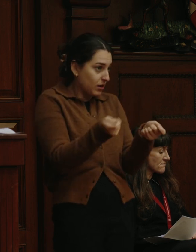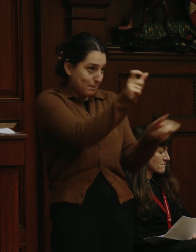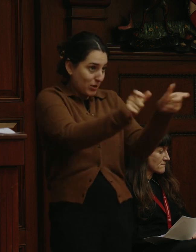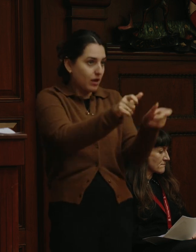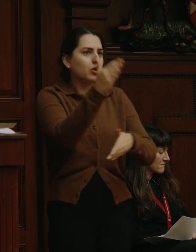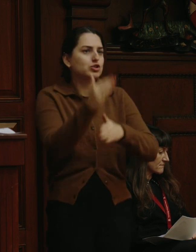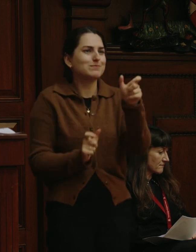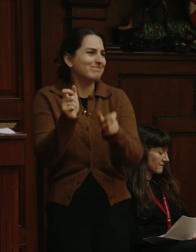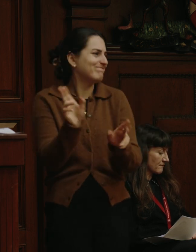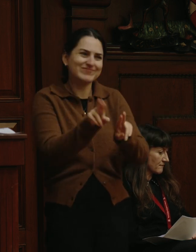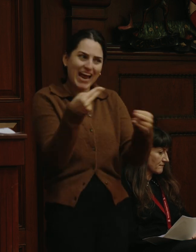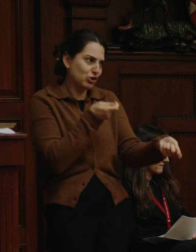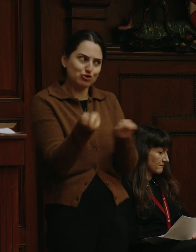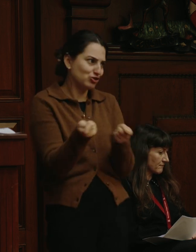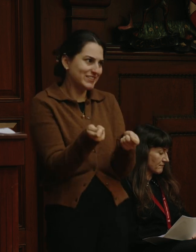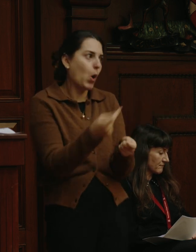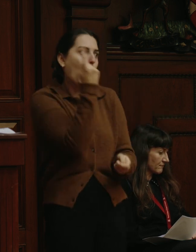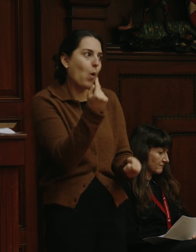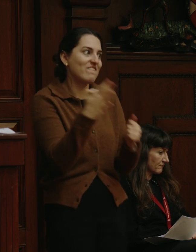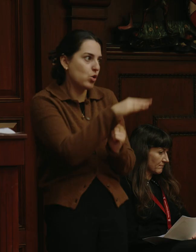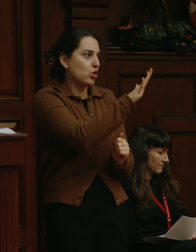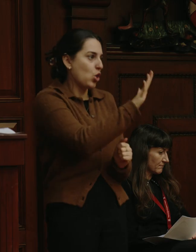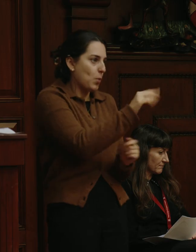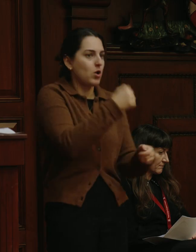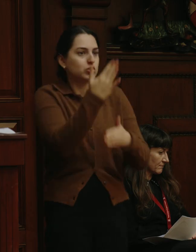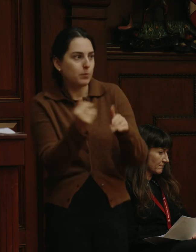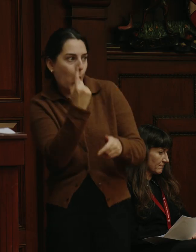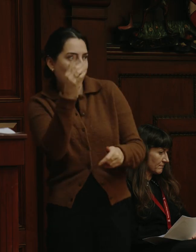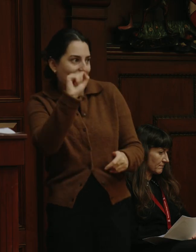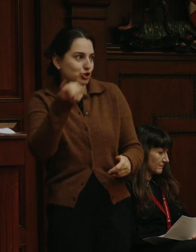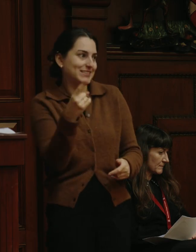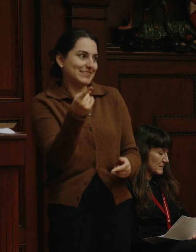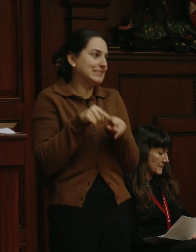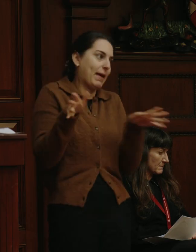then other treatments that we would only exclusively use in lupus at this point.